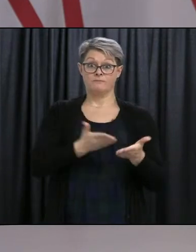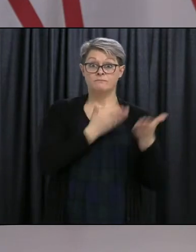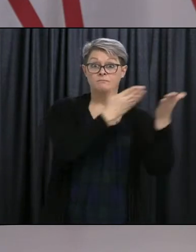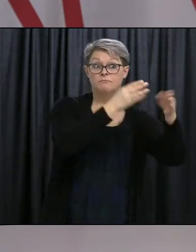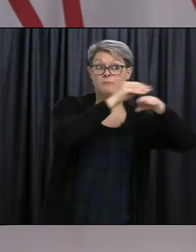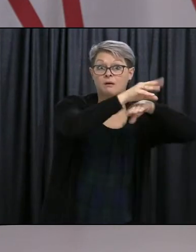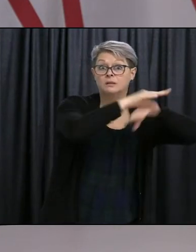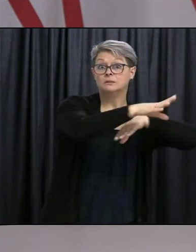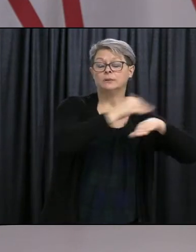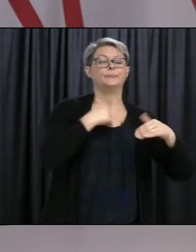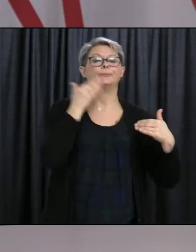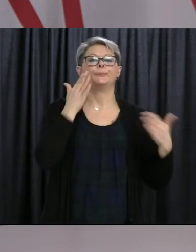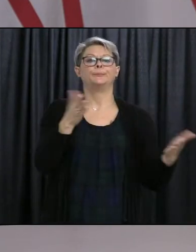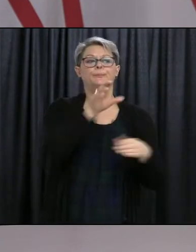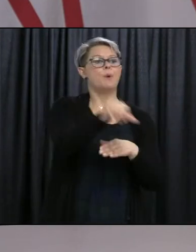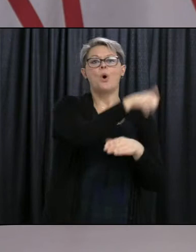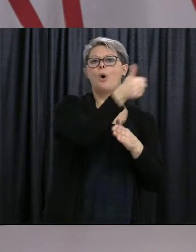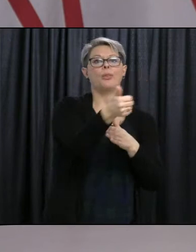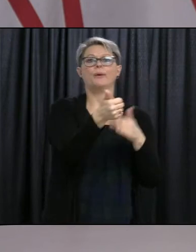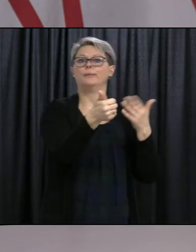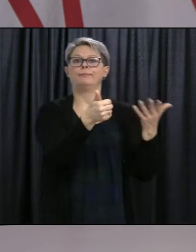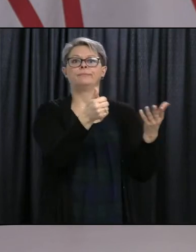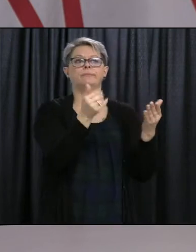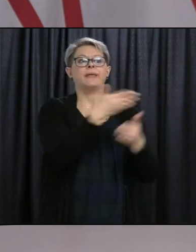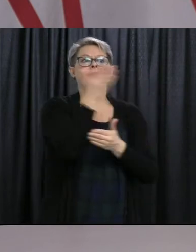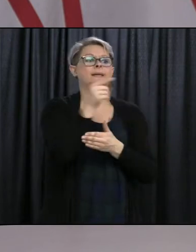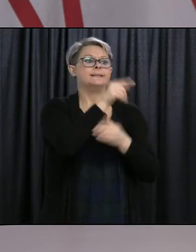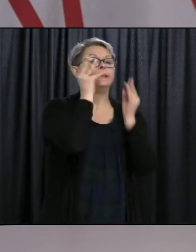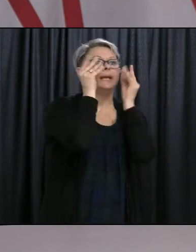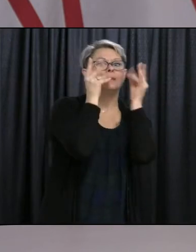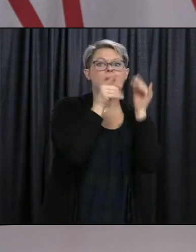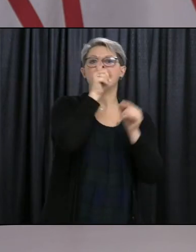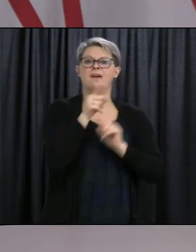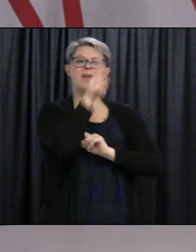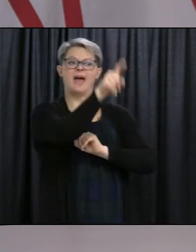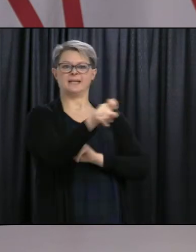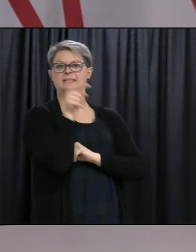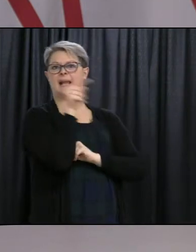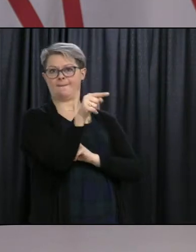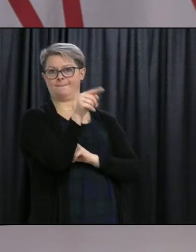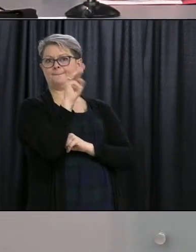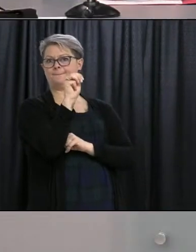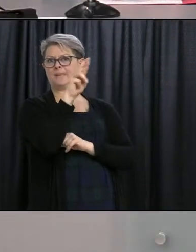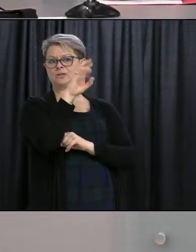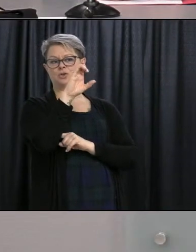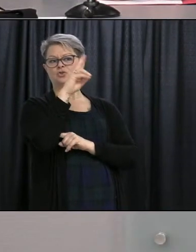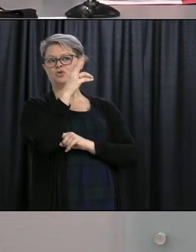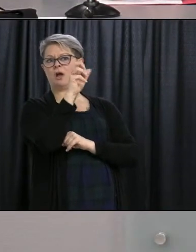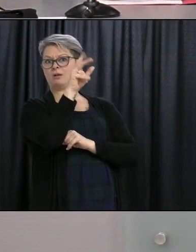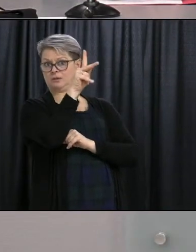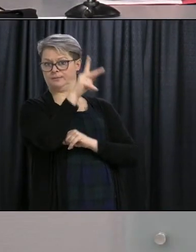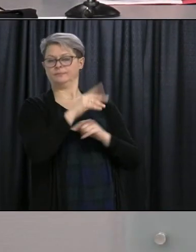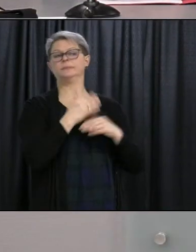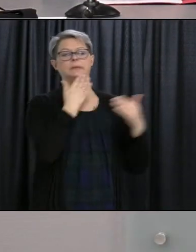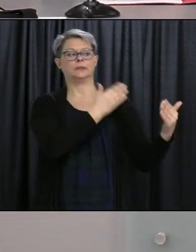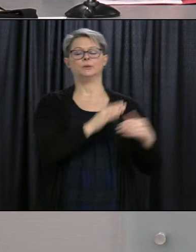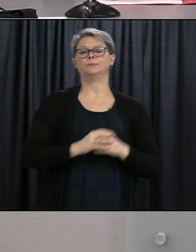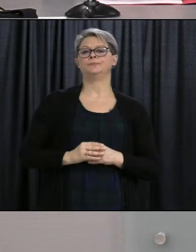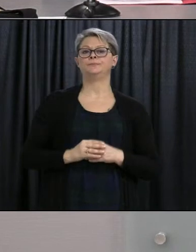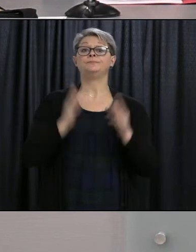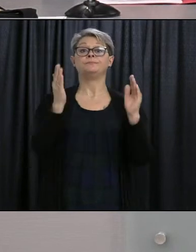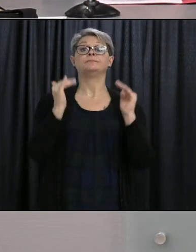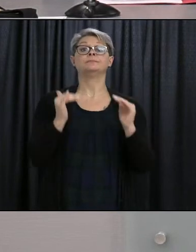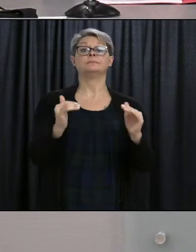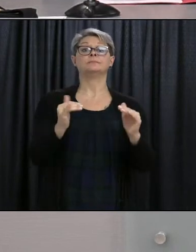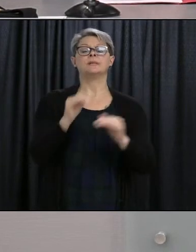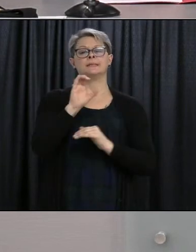else factored into his decision. You're going to have to ask him. Yes, thank you. Our next questions are from Peter Cowan